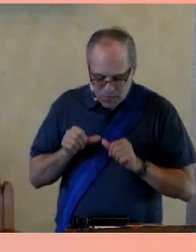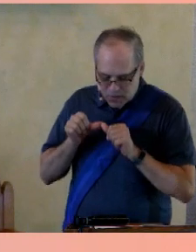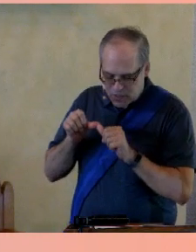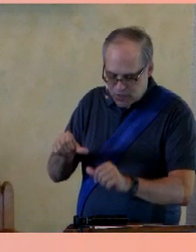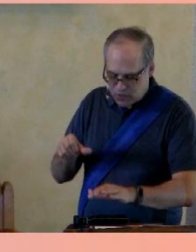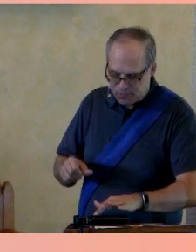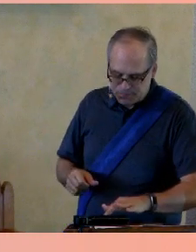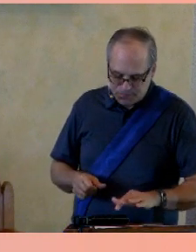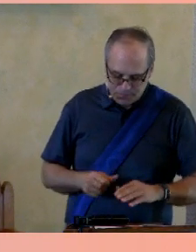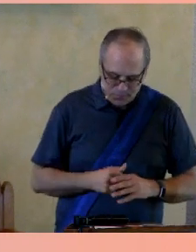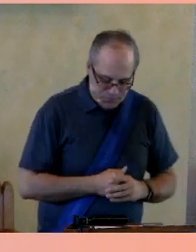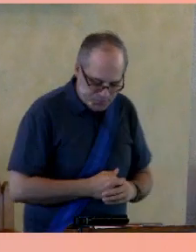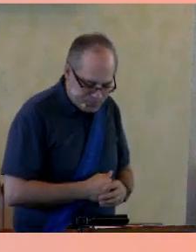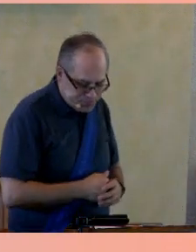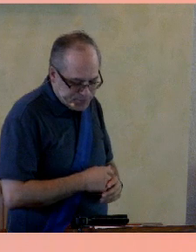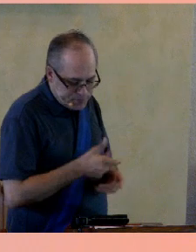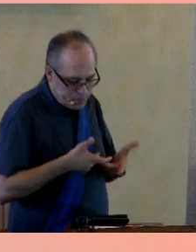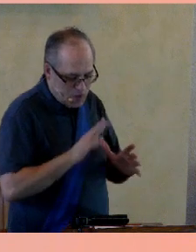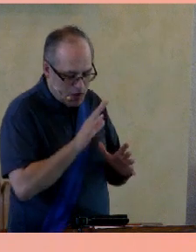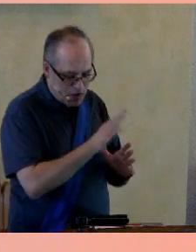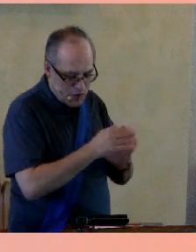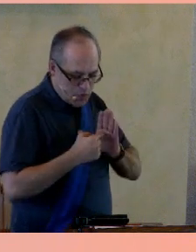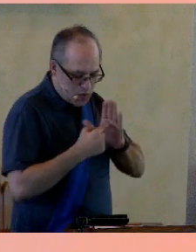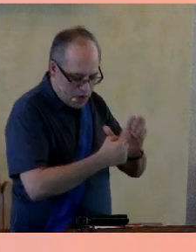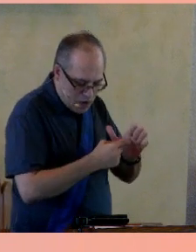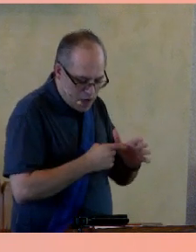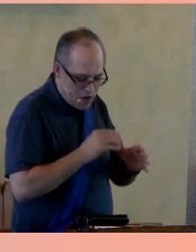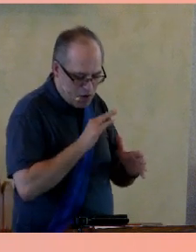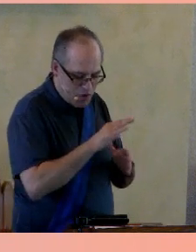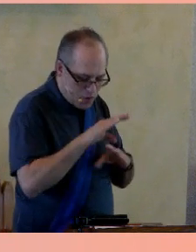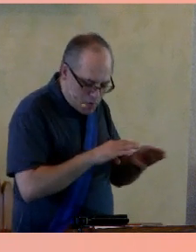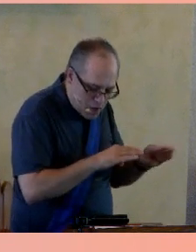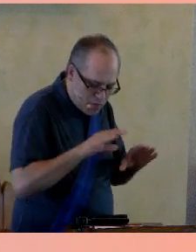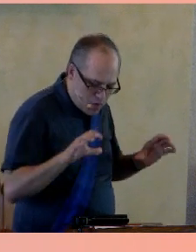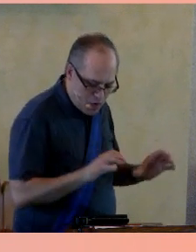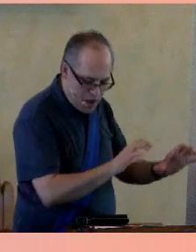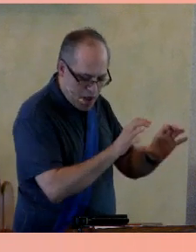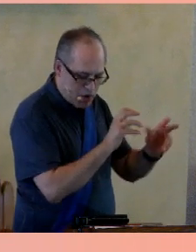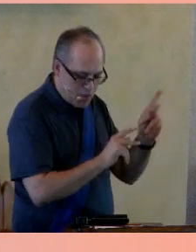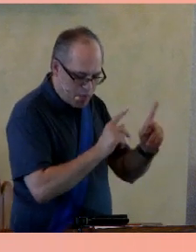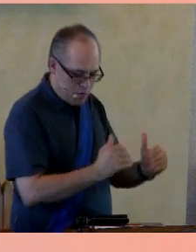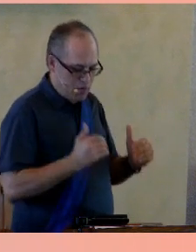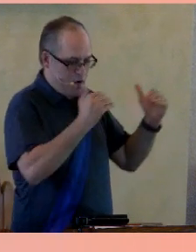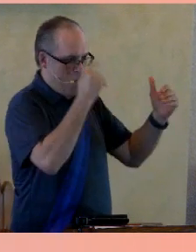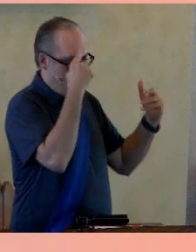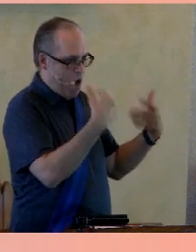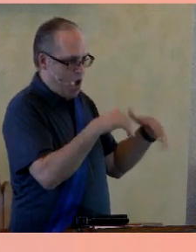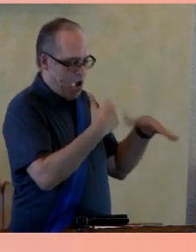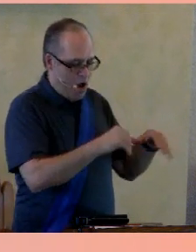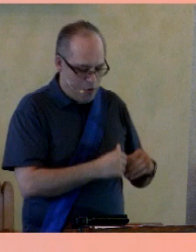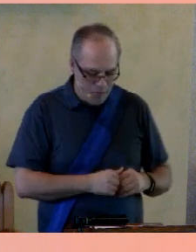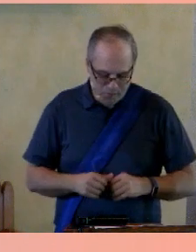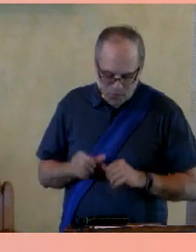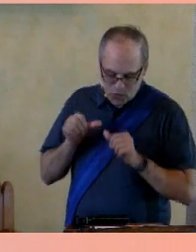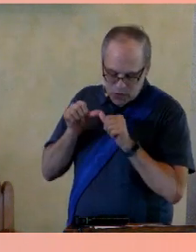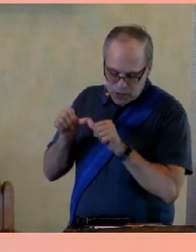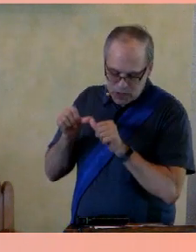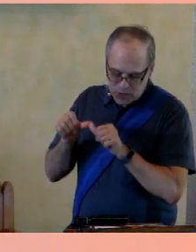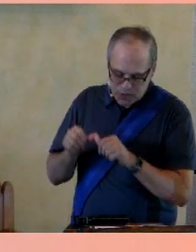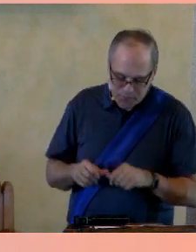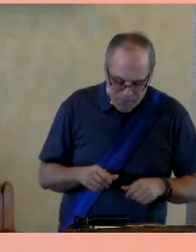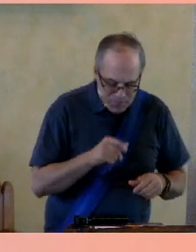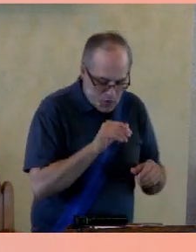Continue. To let your eloquence elevate the people to heights they have only imagined. Continue. To remind